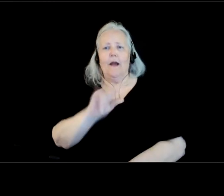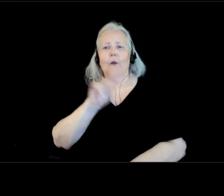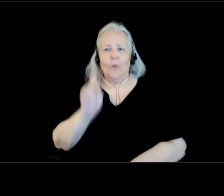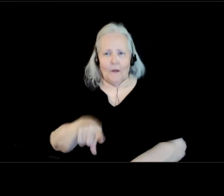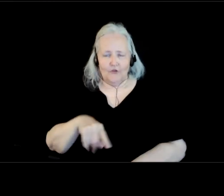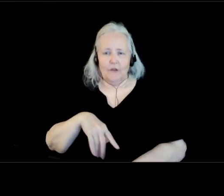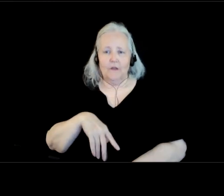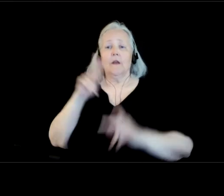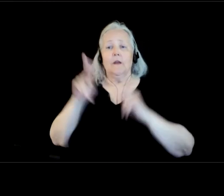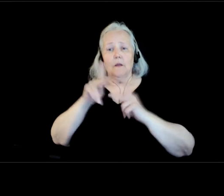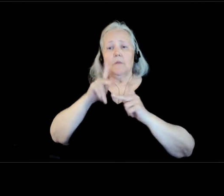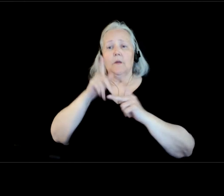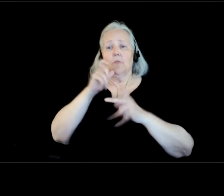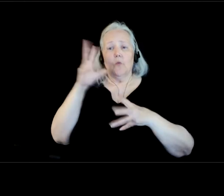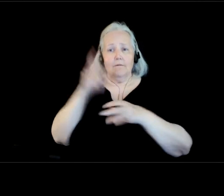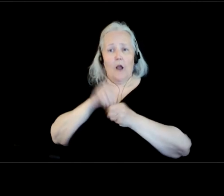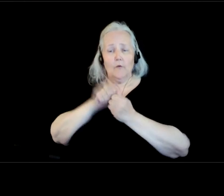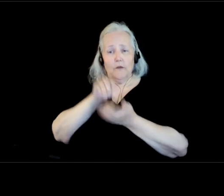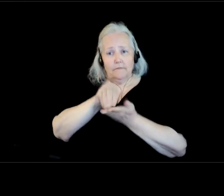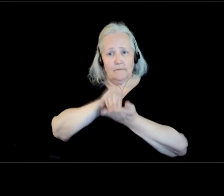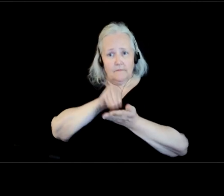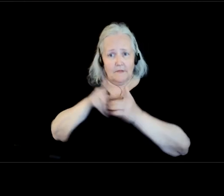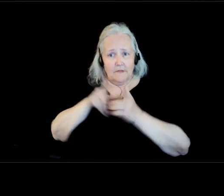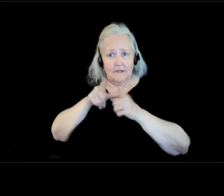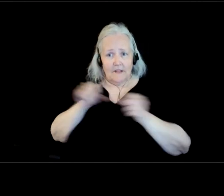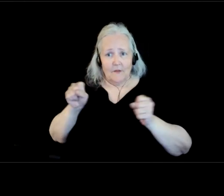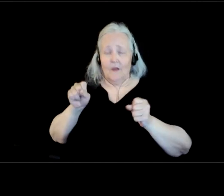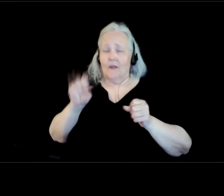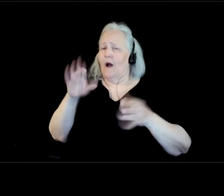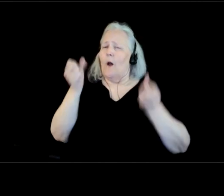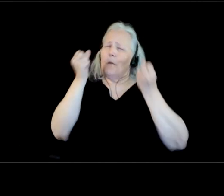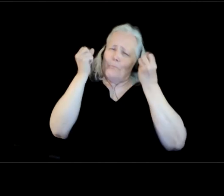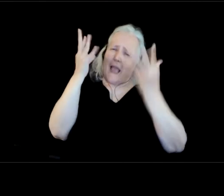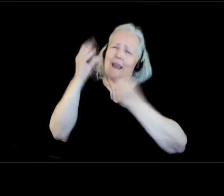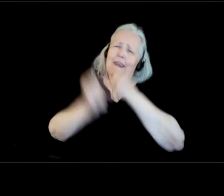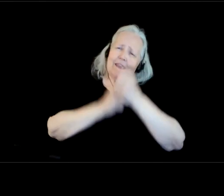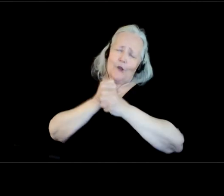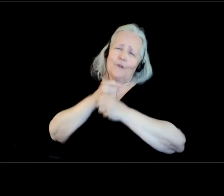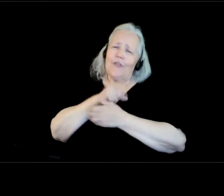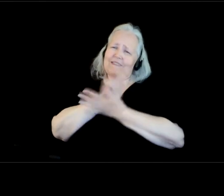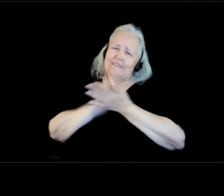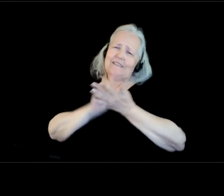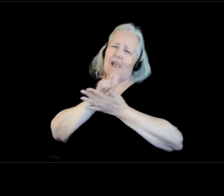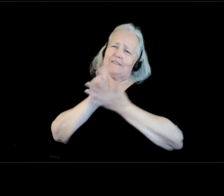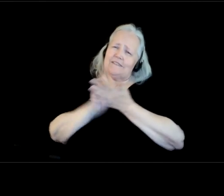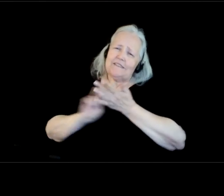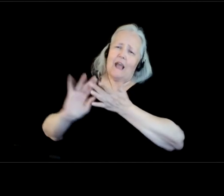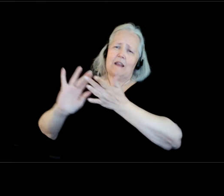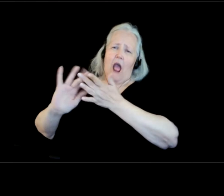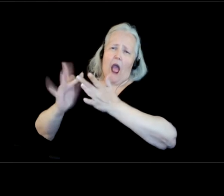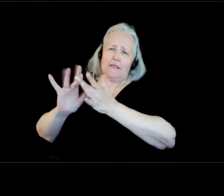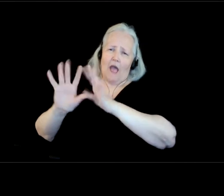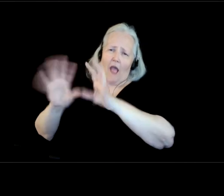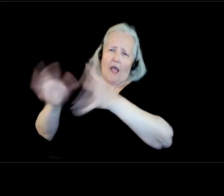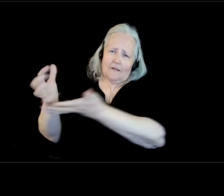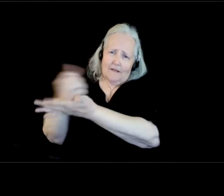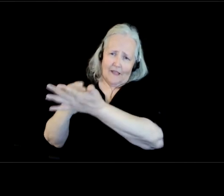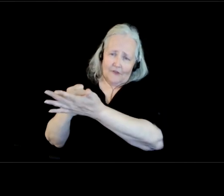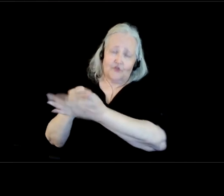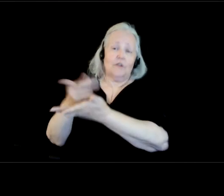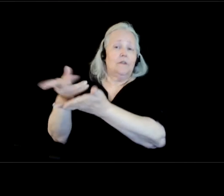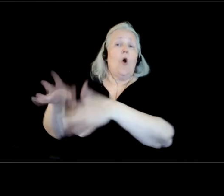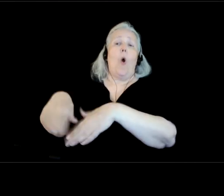documentary linguistics spend years putting together an online corpus It lives online, it's open access such that the